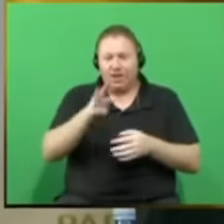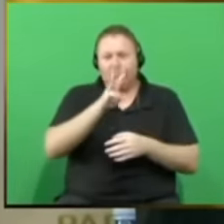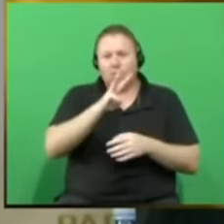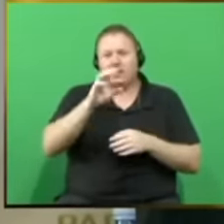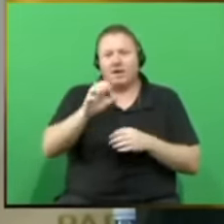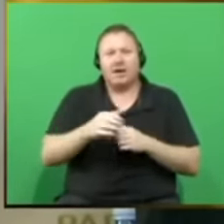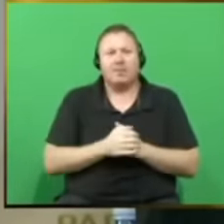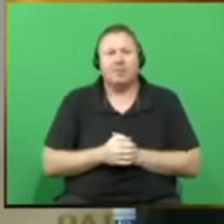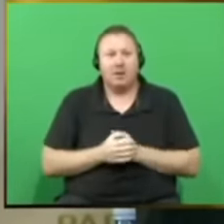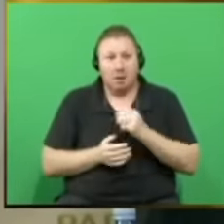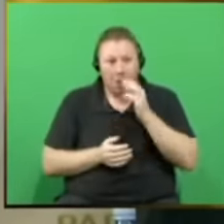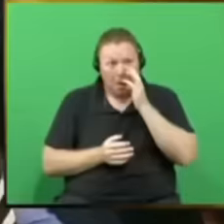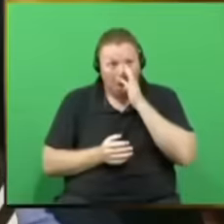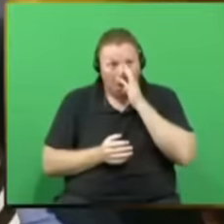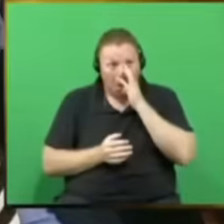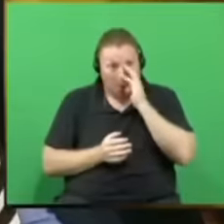Cape.